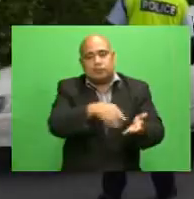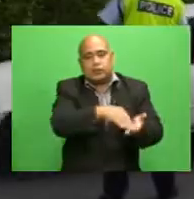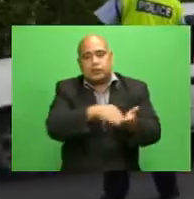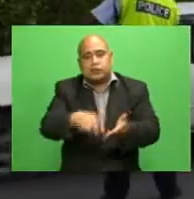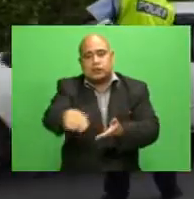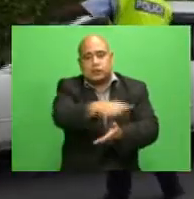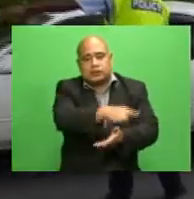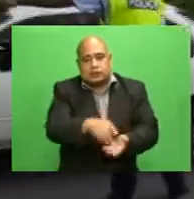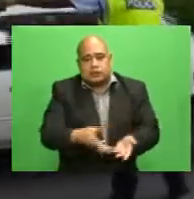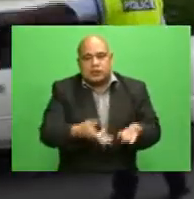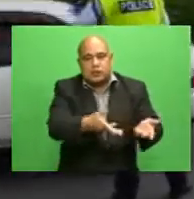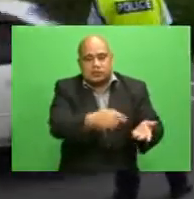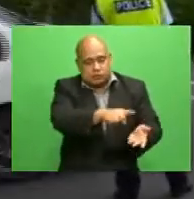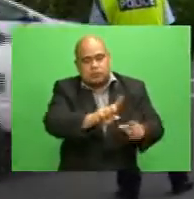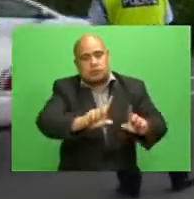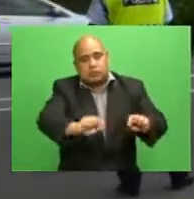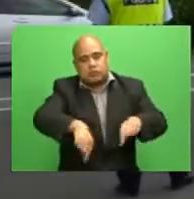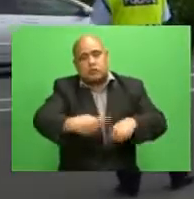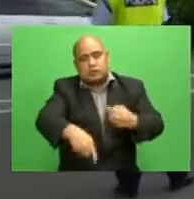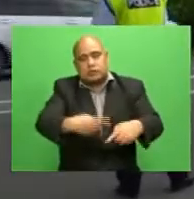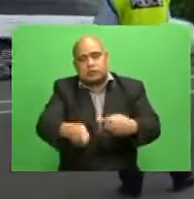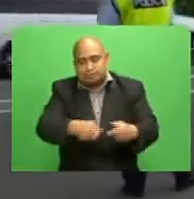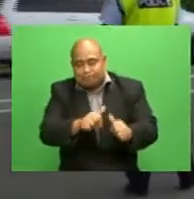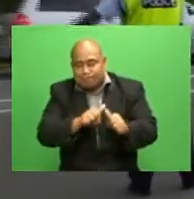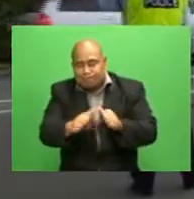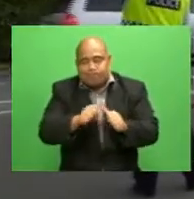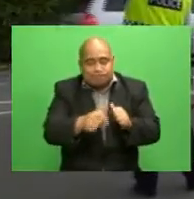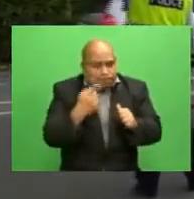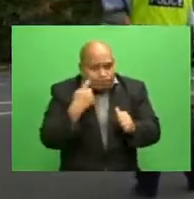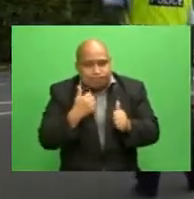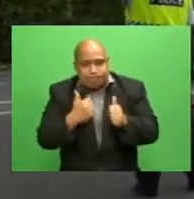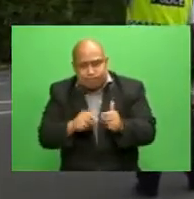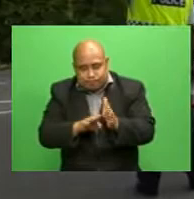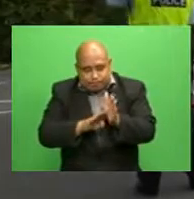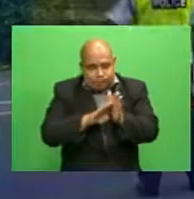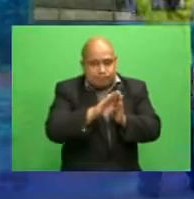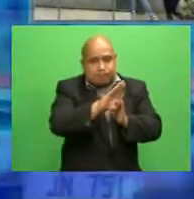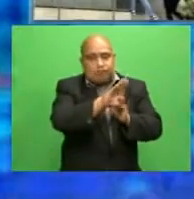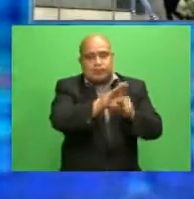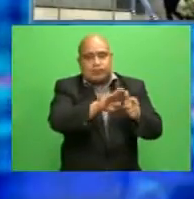in helping steer Fiji forward to full economic recovery.